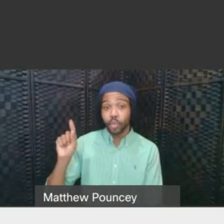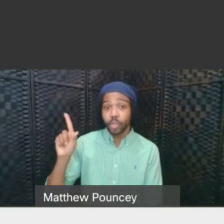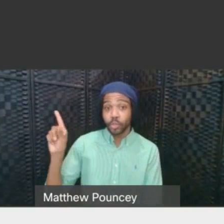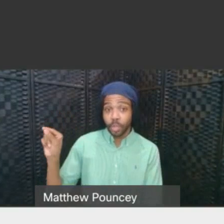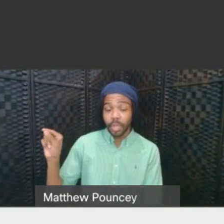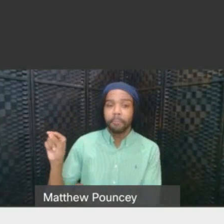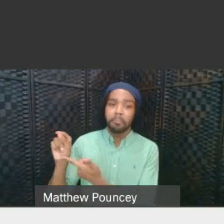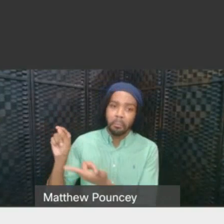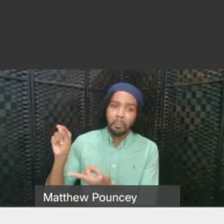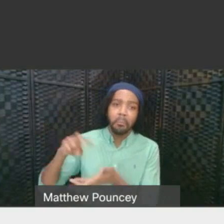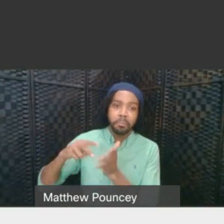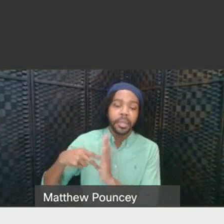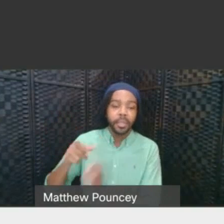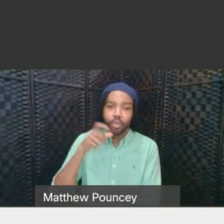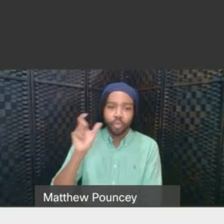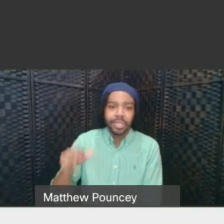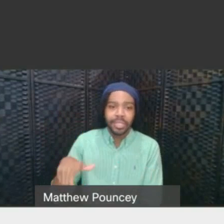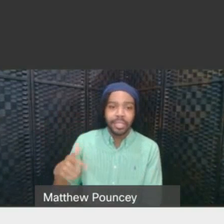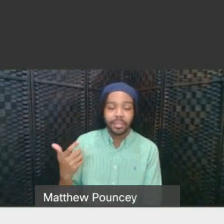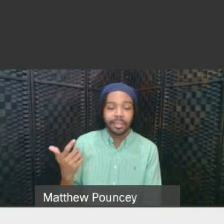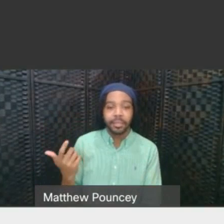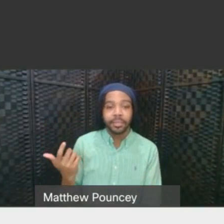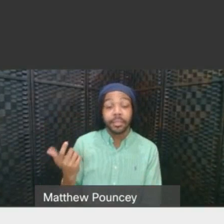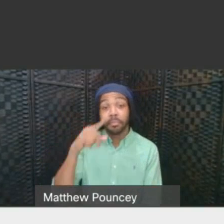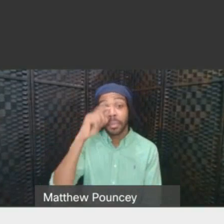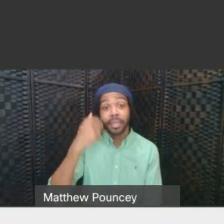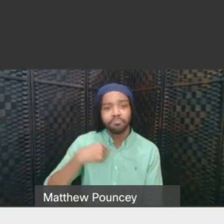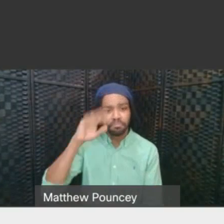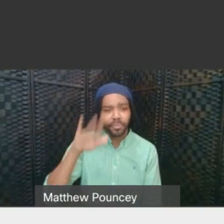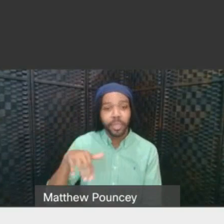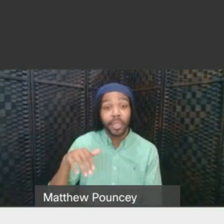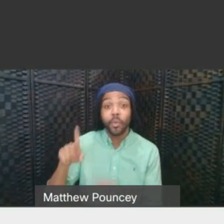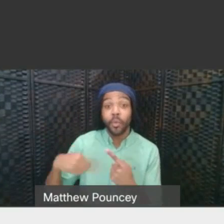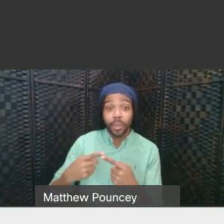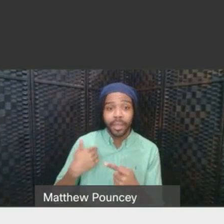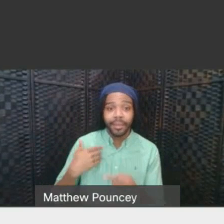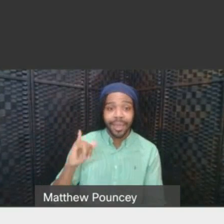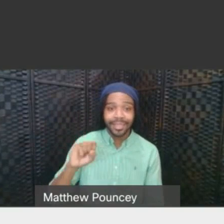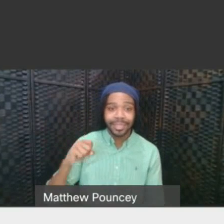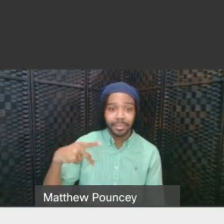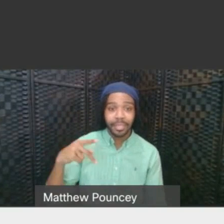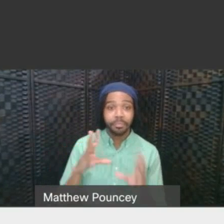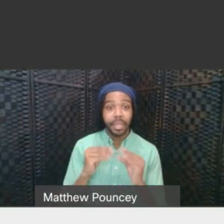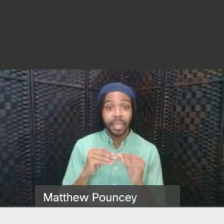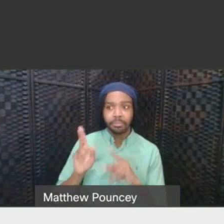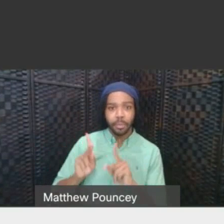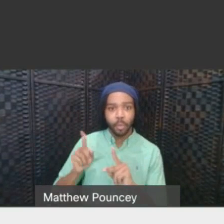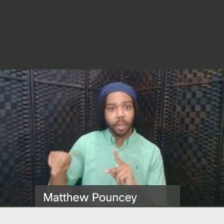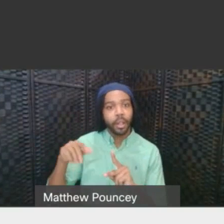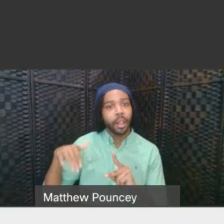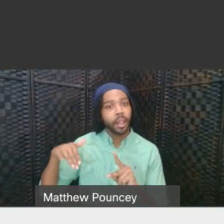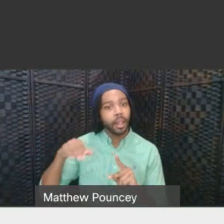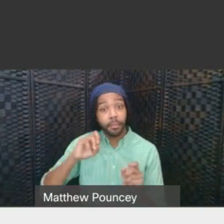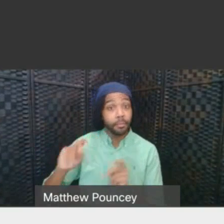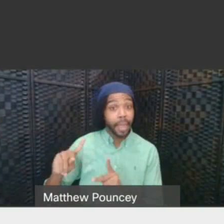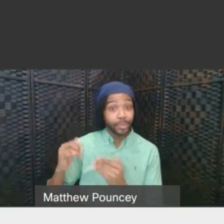then there is not a need. You don't need, because I know that when they had ISP meetings, when people had not returned today, they